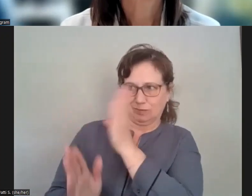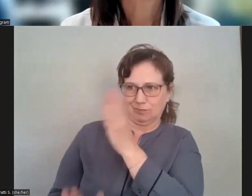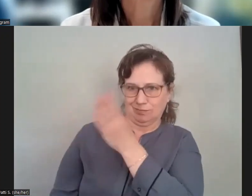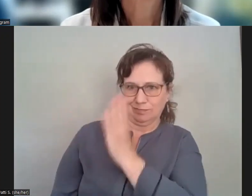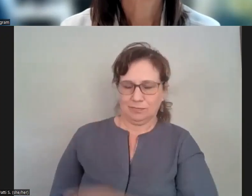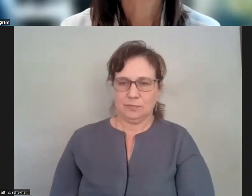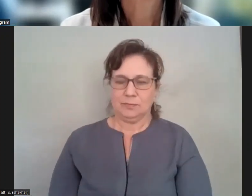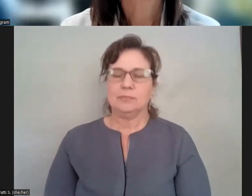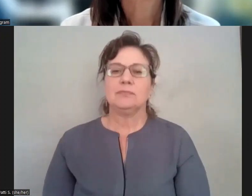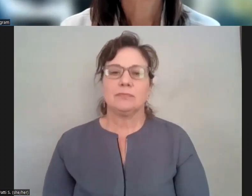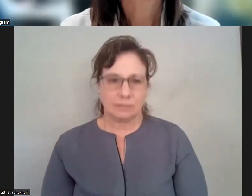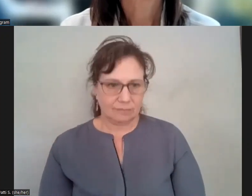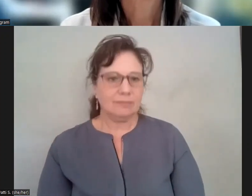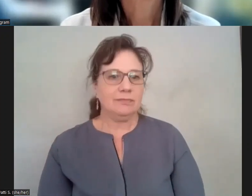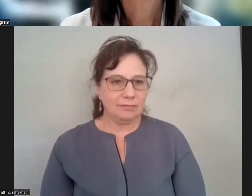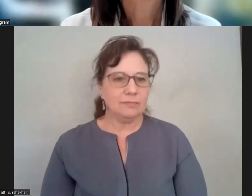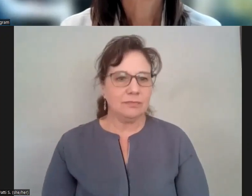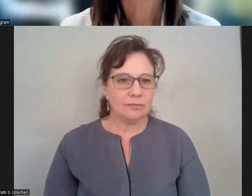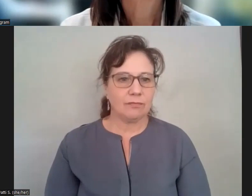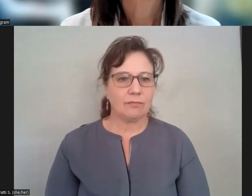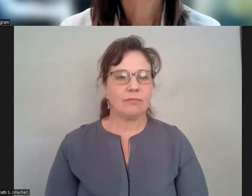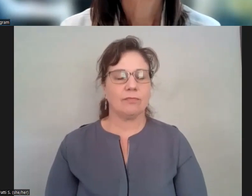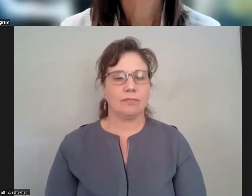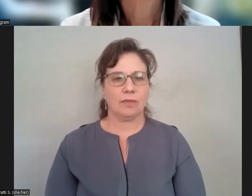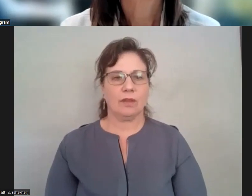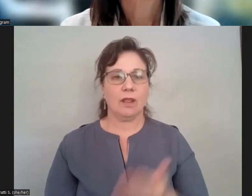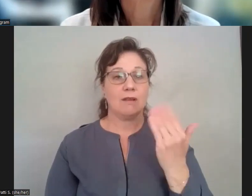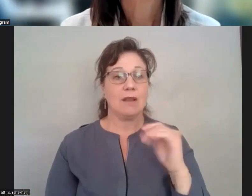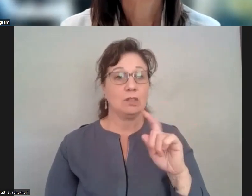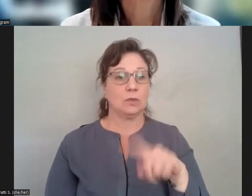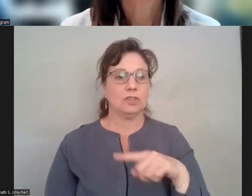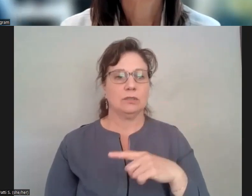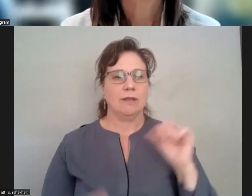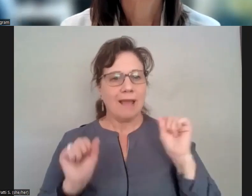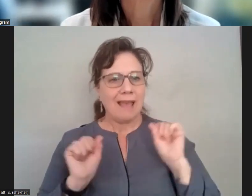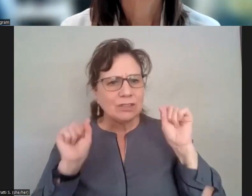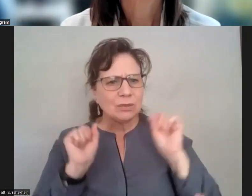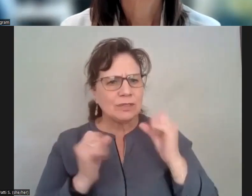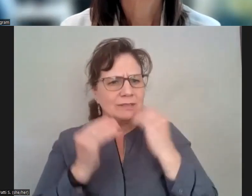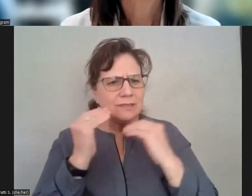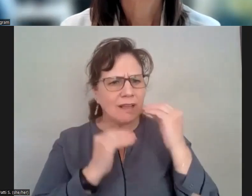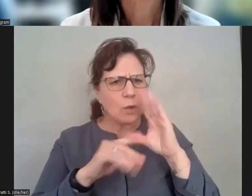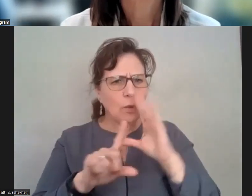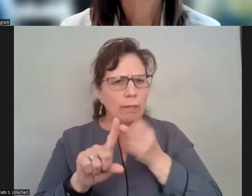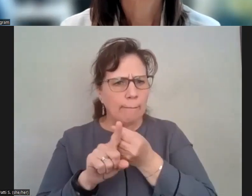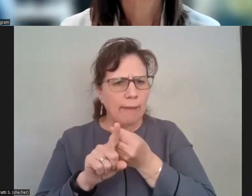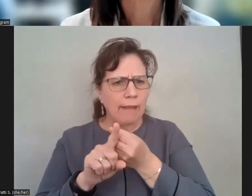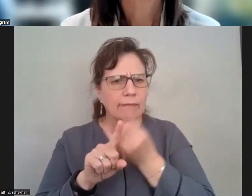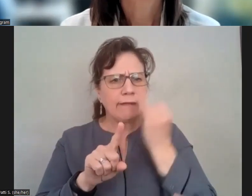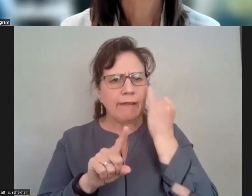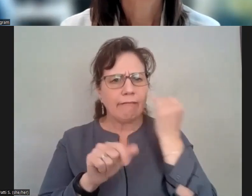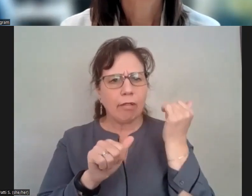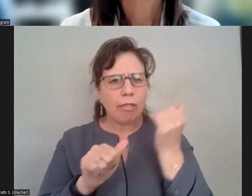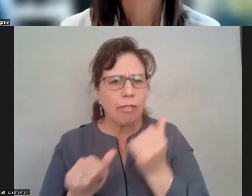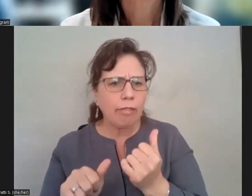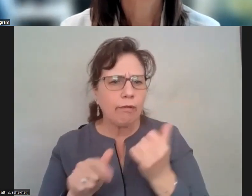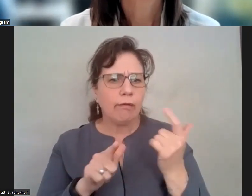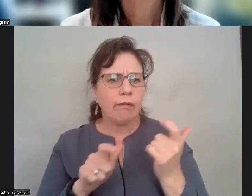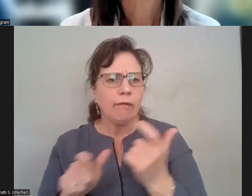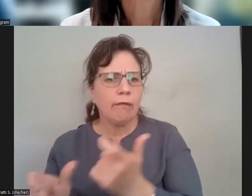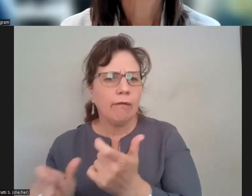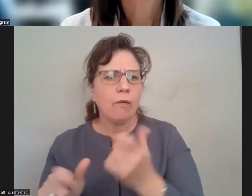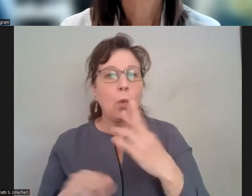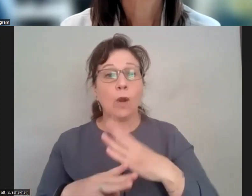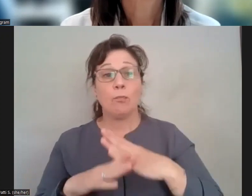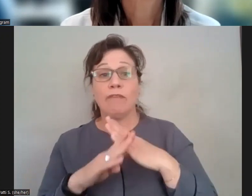All right. Next question is, does exercise or diet influence the progression or prevention of anal